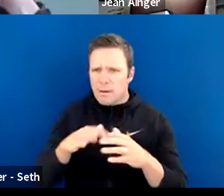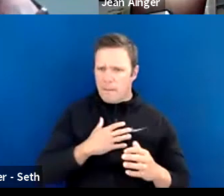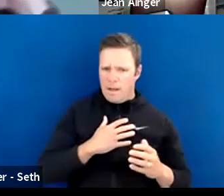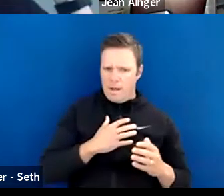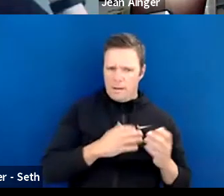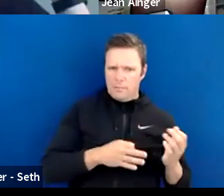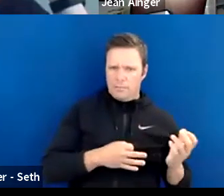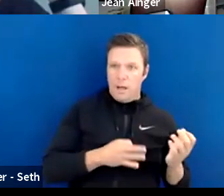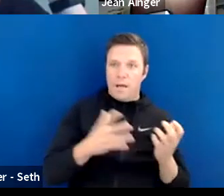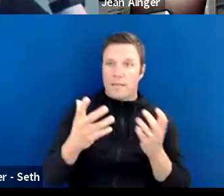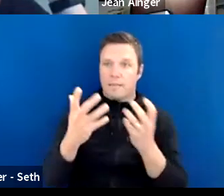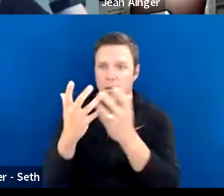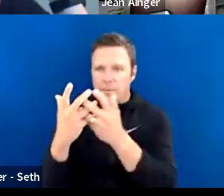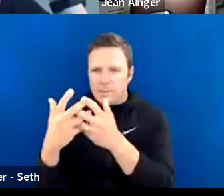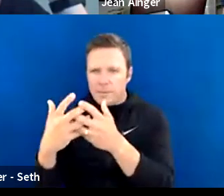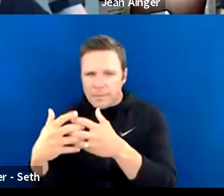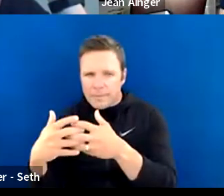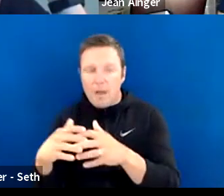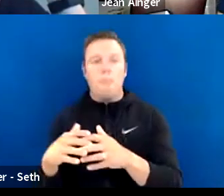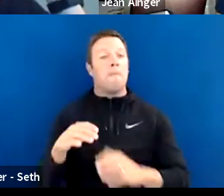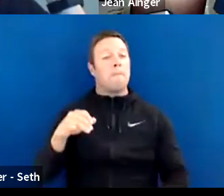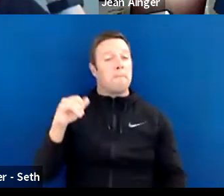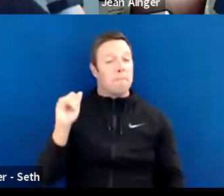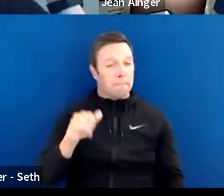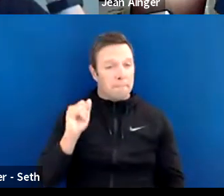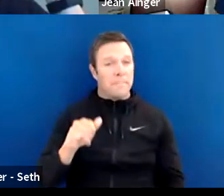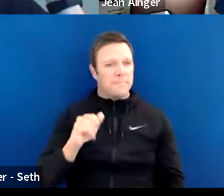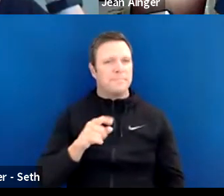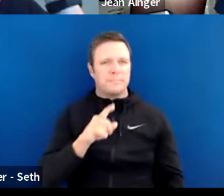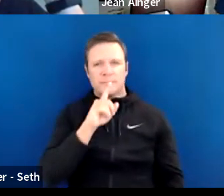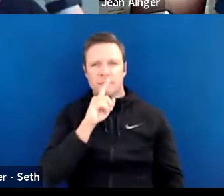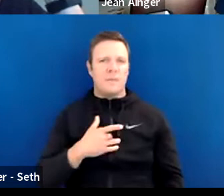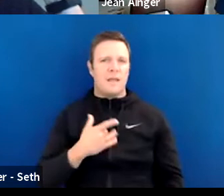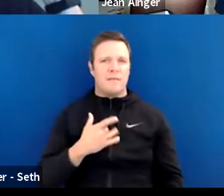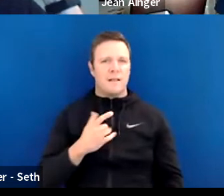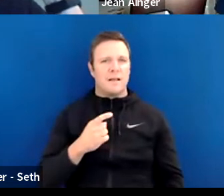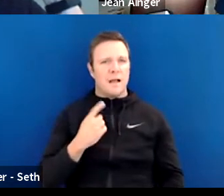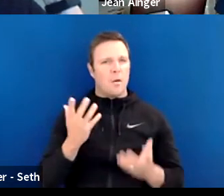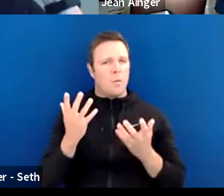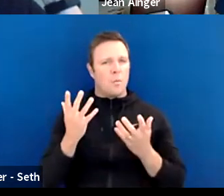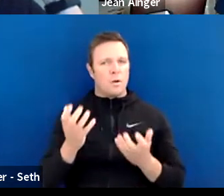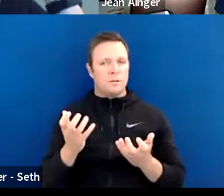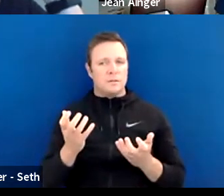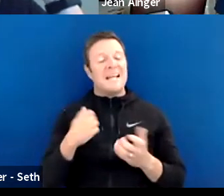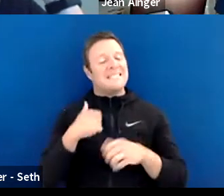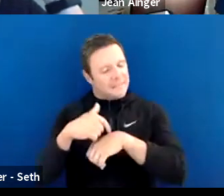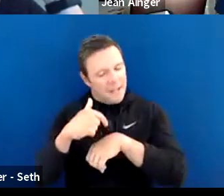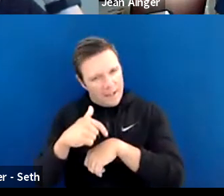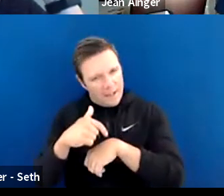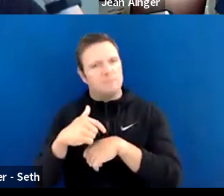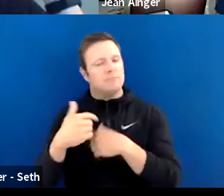is complementary to the other parts. So I just really feel like I want to, even though it does take time, I